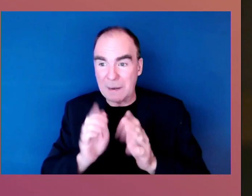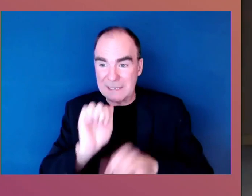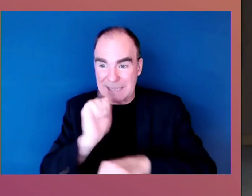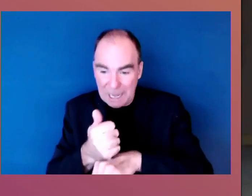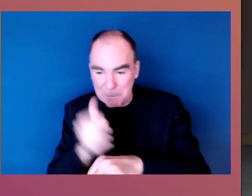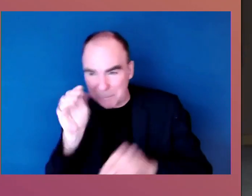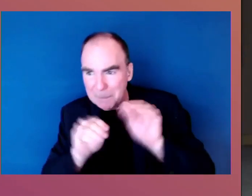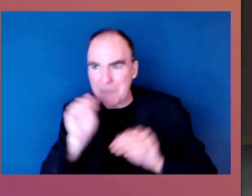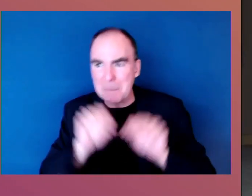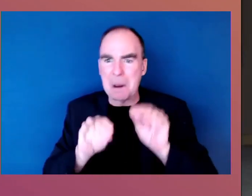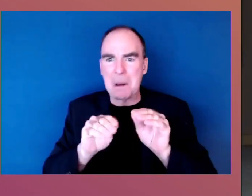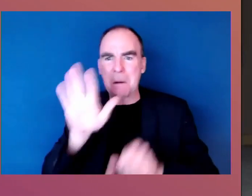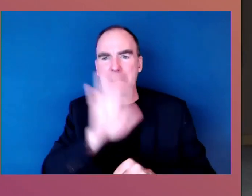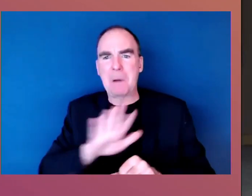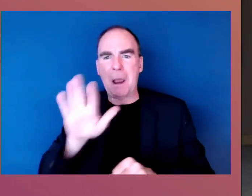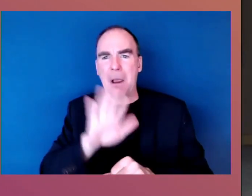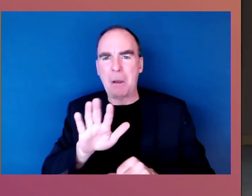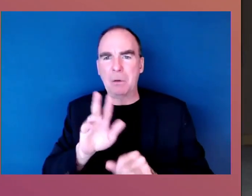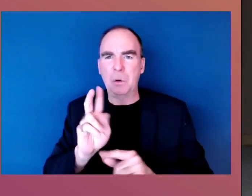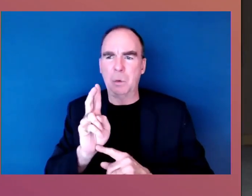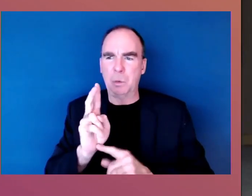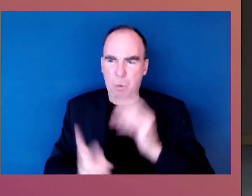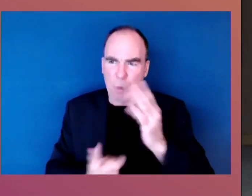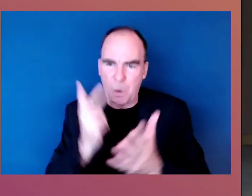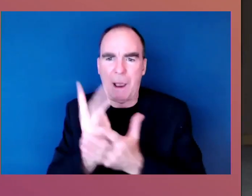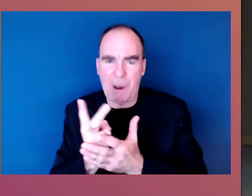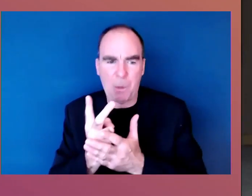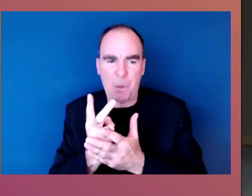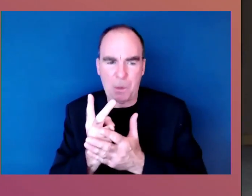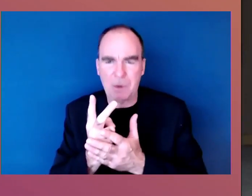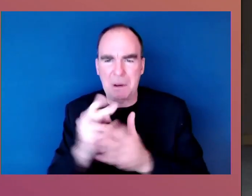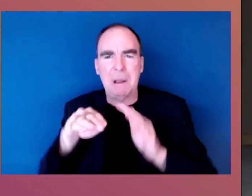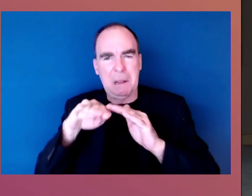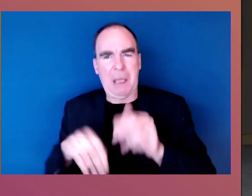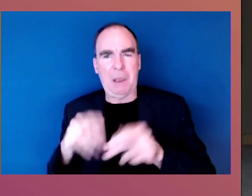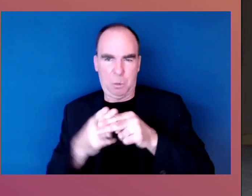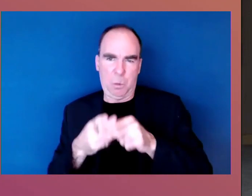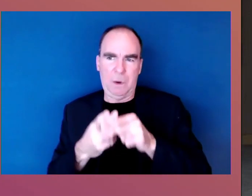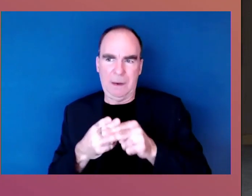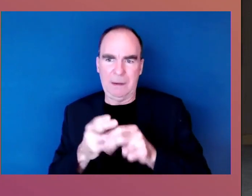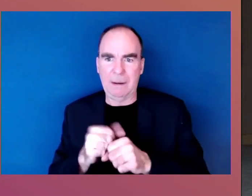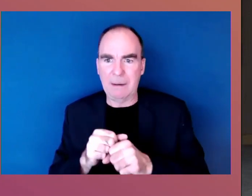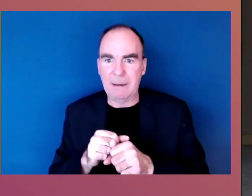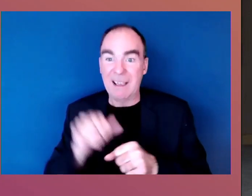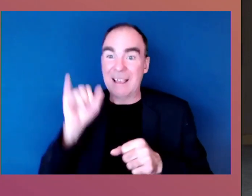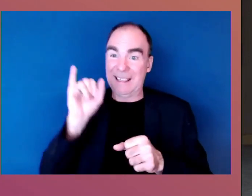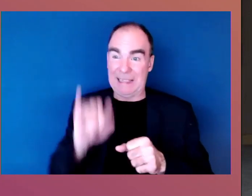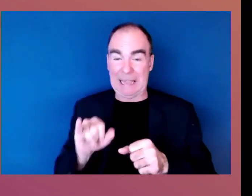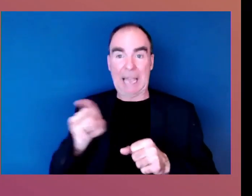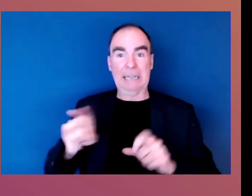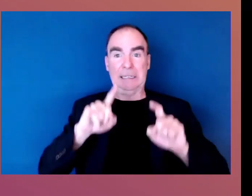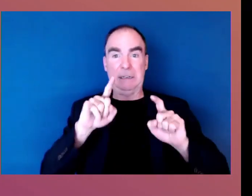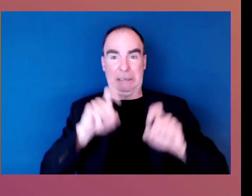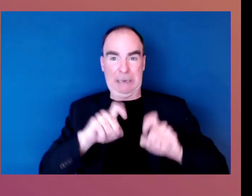so for this prototype, we focused on minimizing the size of the robot